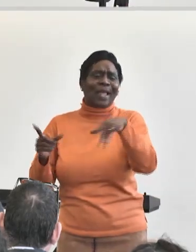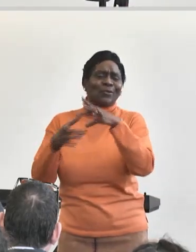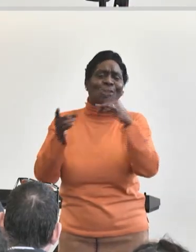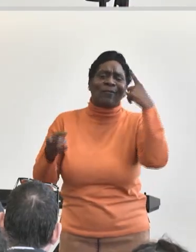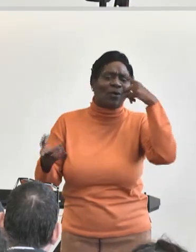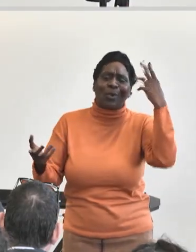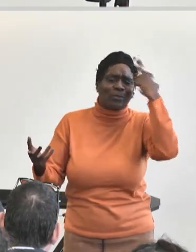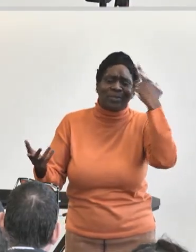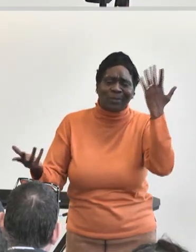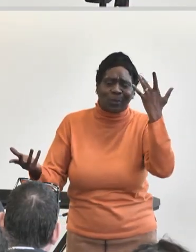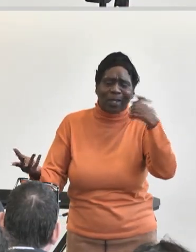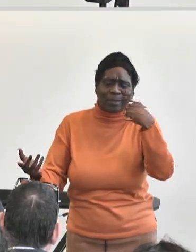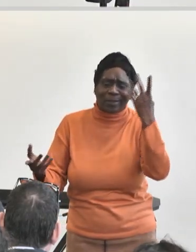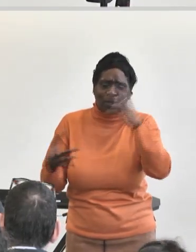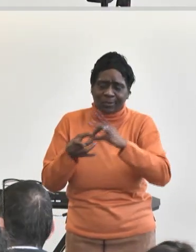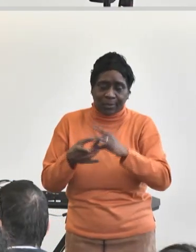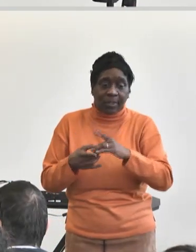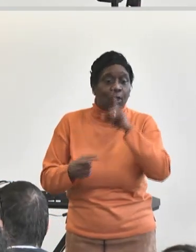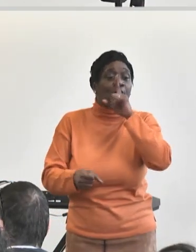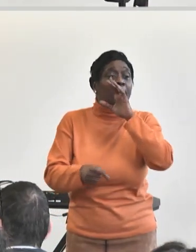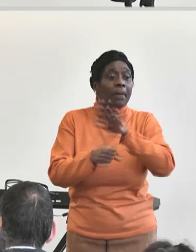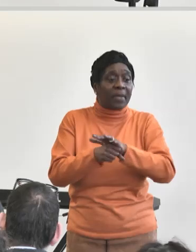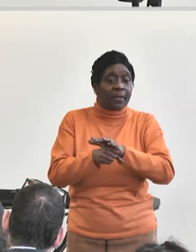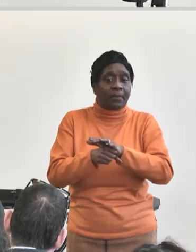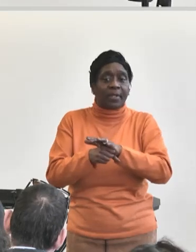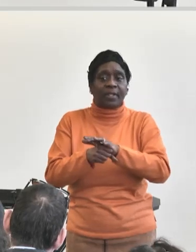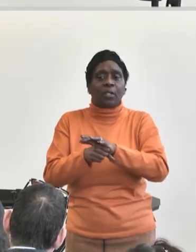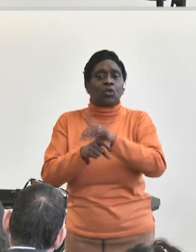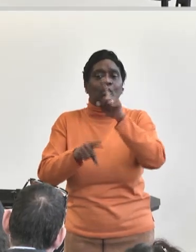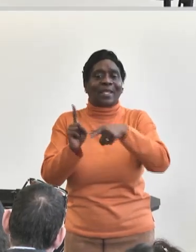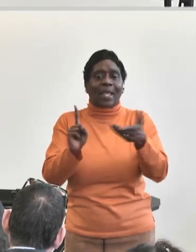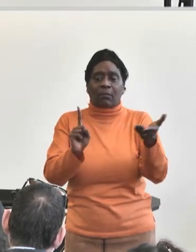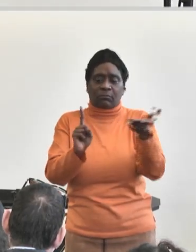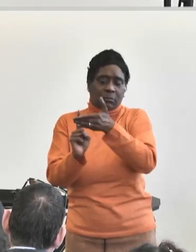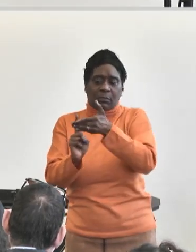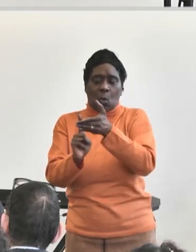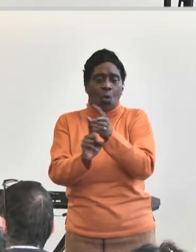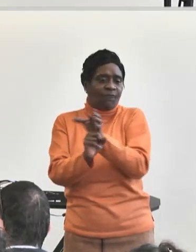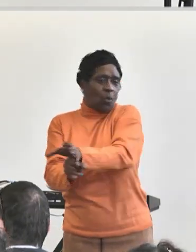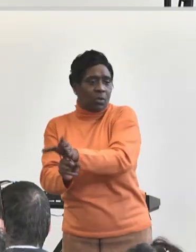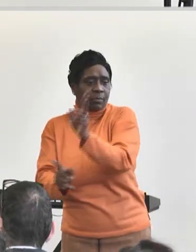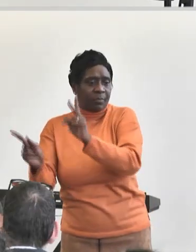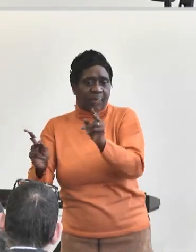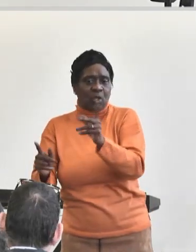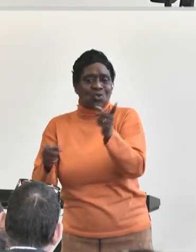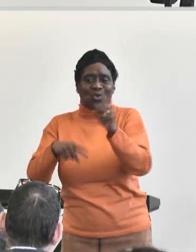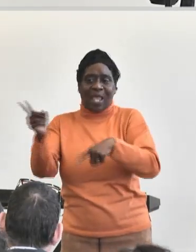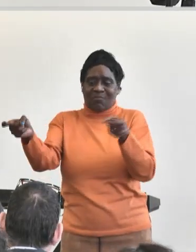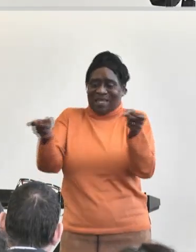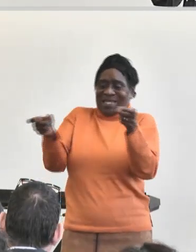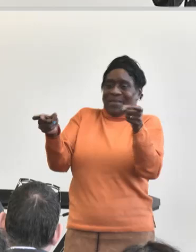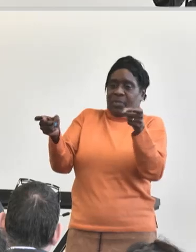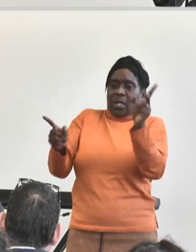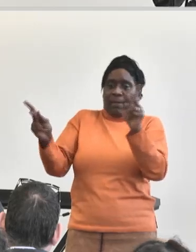le dije esto para algún propósito. Commitment can't be coerced. Compromiso no puede ser. You can't manipulate. No se puede